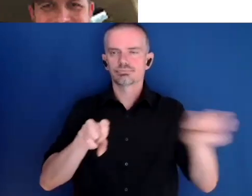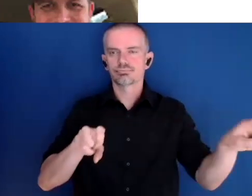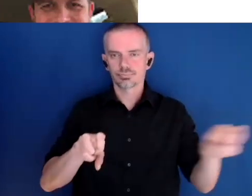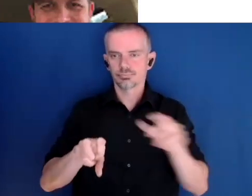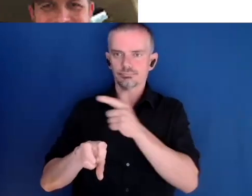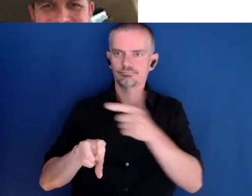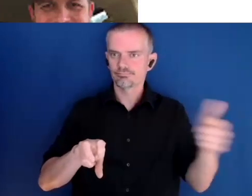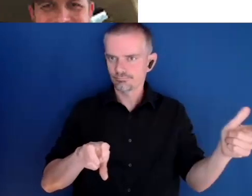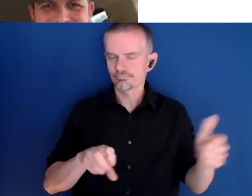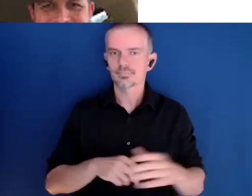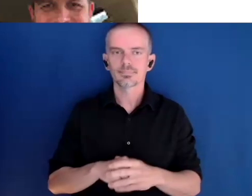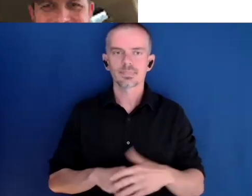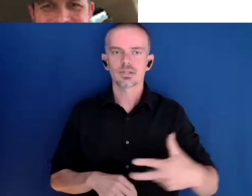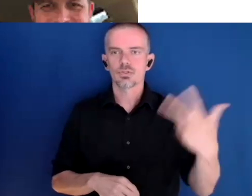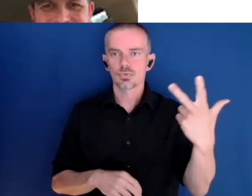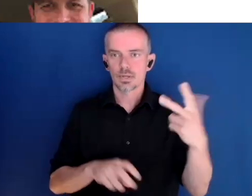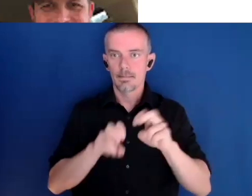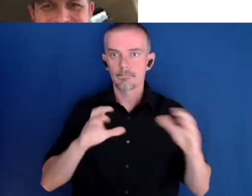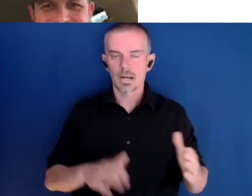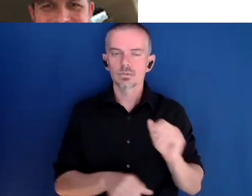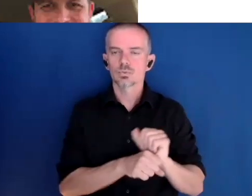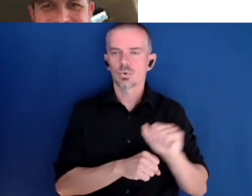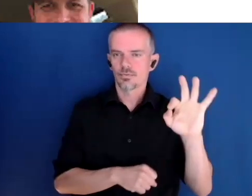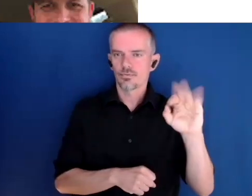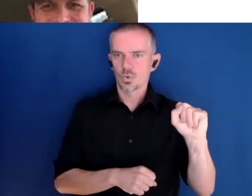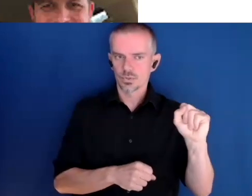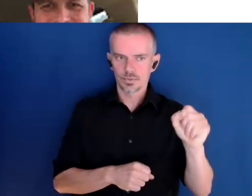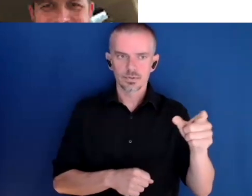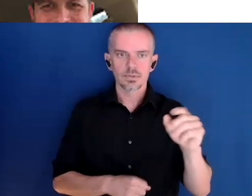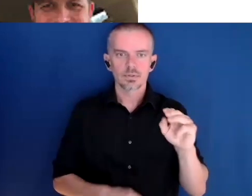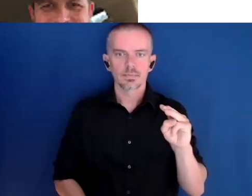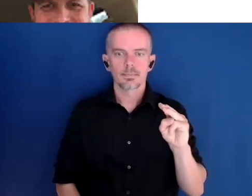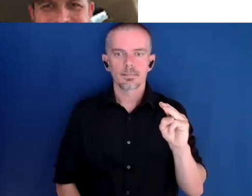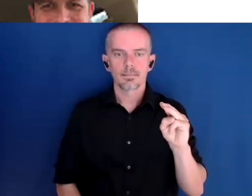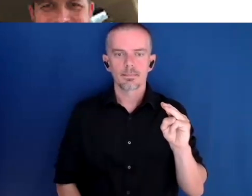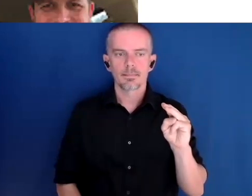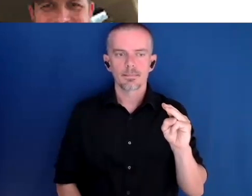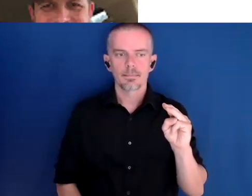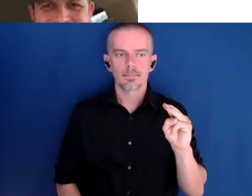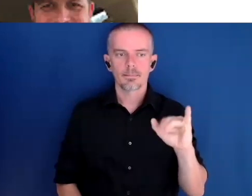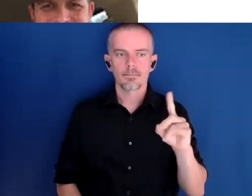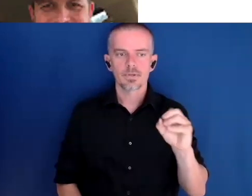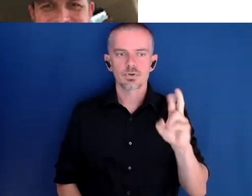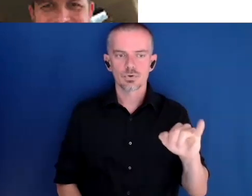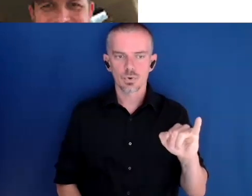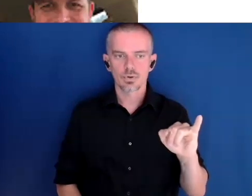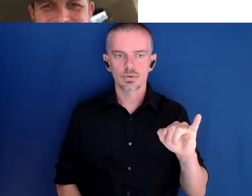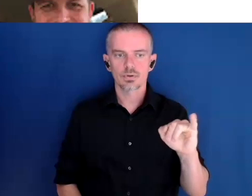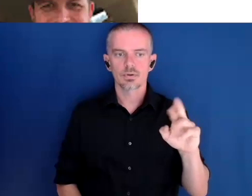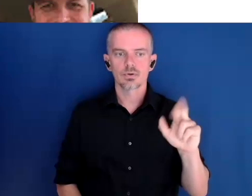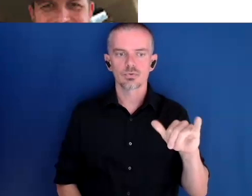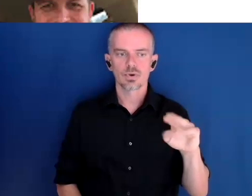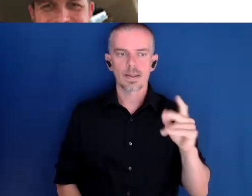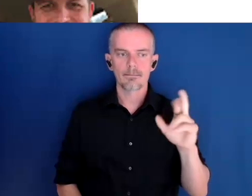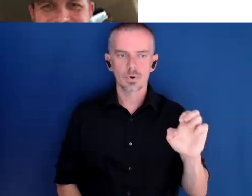panelists. Again, we have 3 panelists who work with the Forest Service. We have Midori Raymore, who is with the Office of Grants and Agreements in